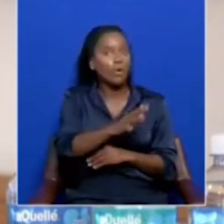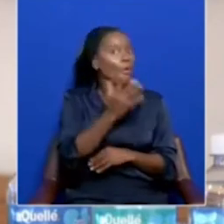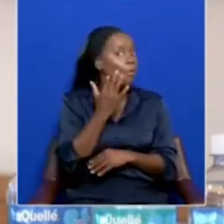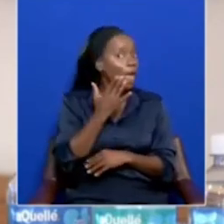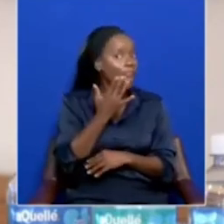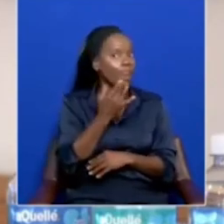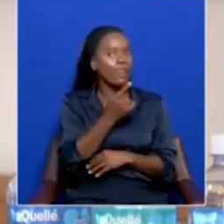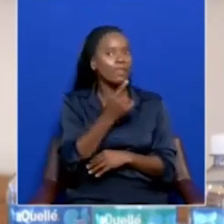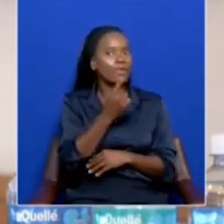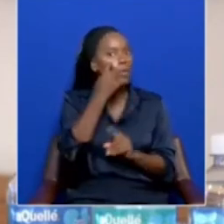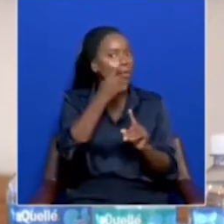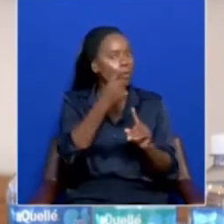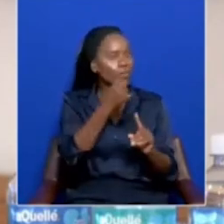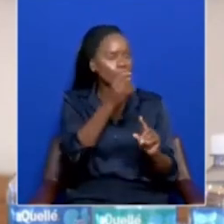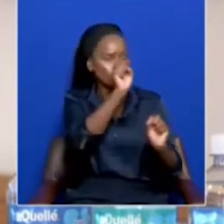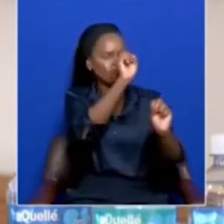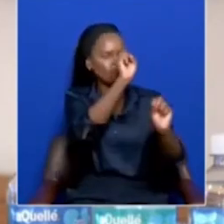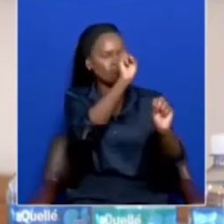of today?